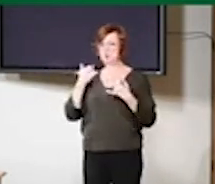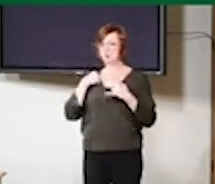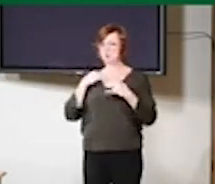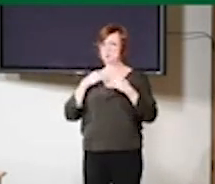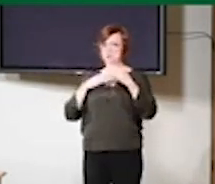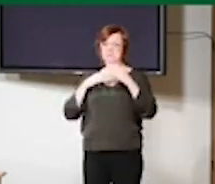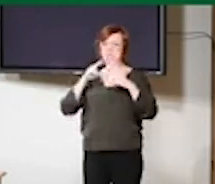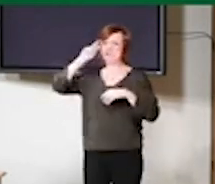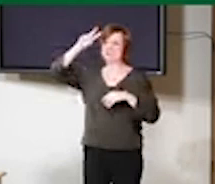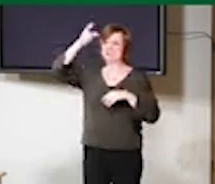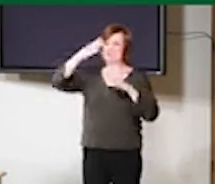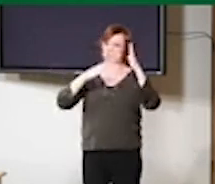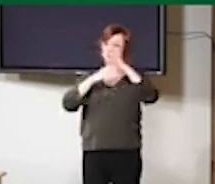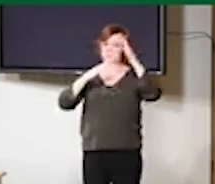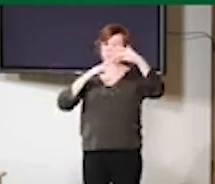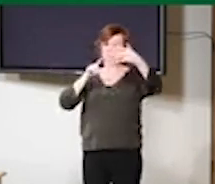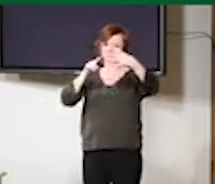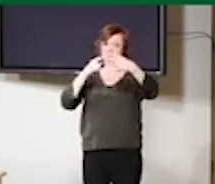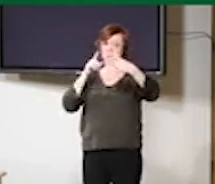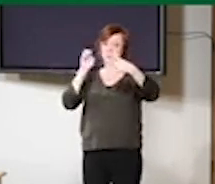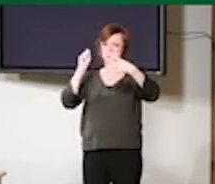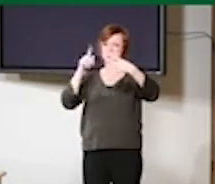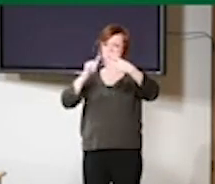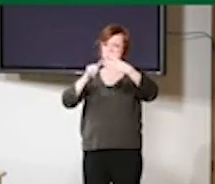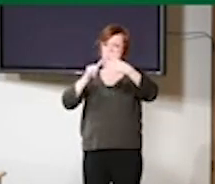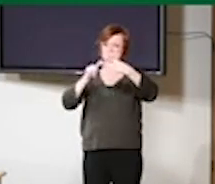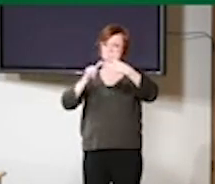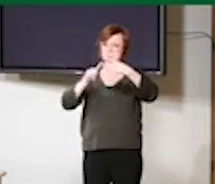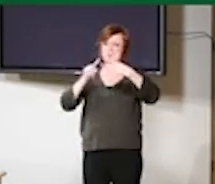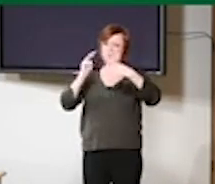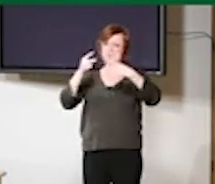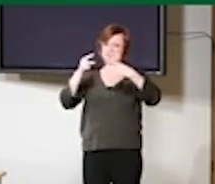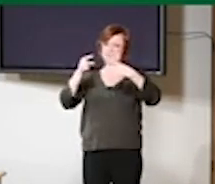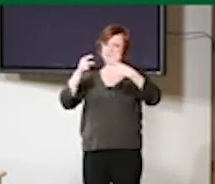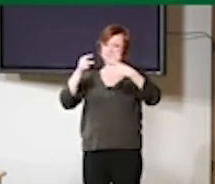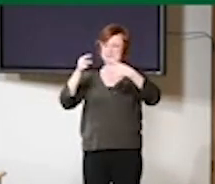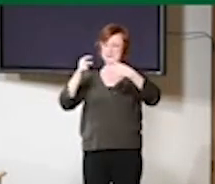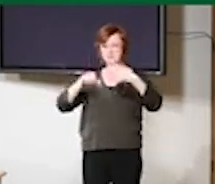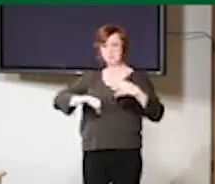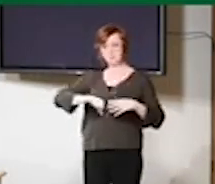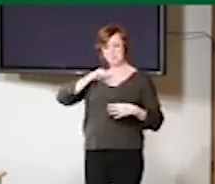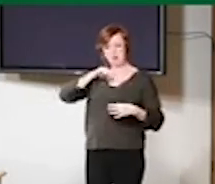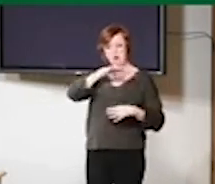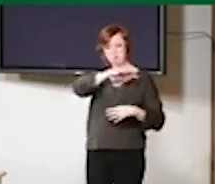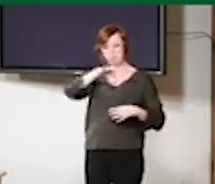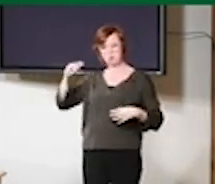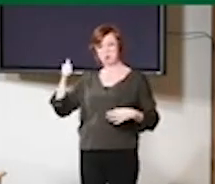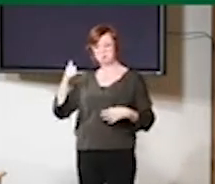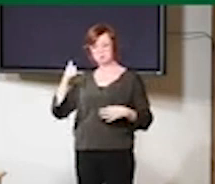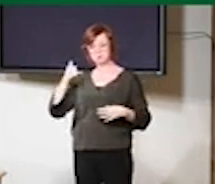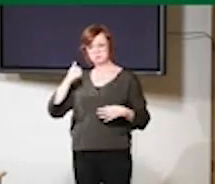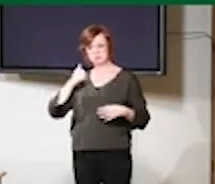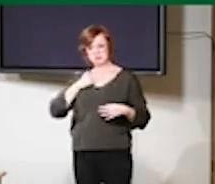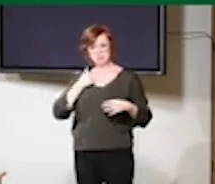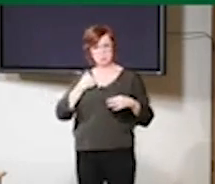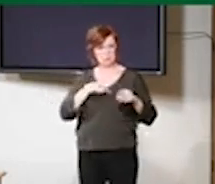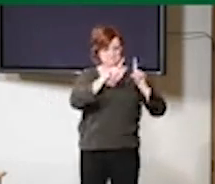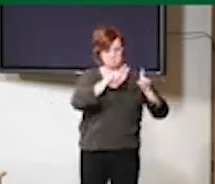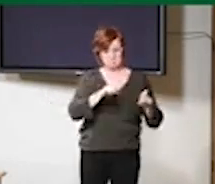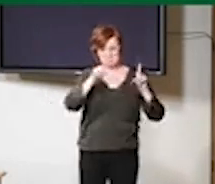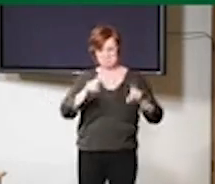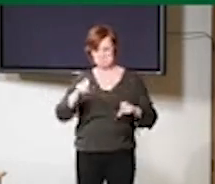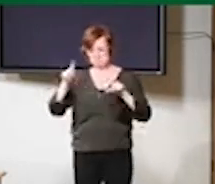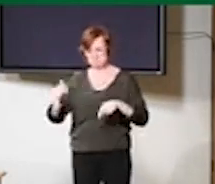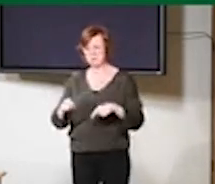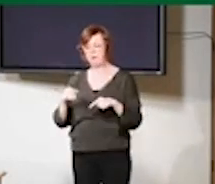per capita of any province in the country. We're proud of that, but in saying that, there is still remains more to do. We were